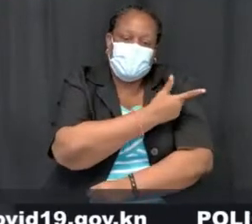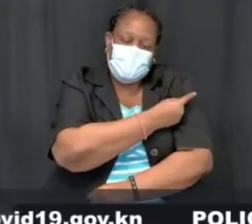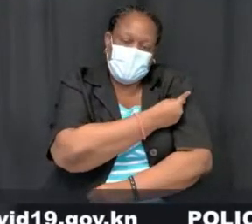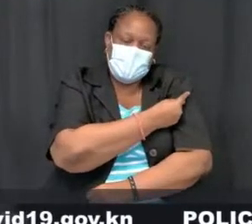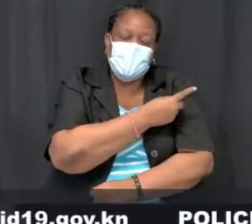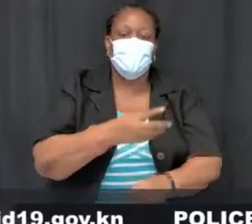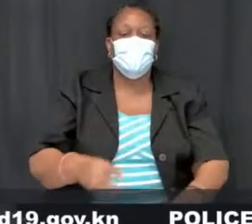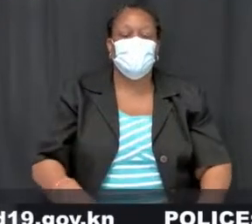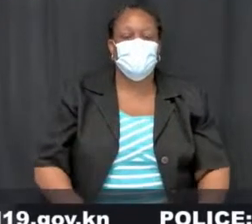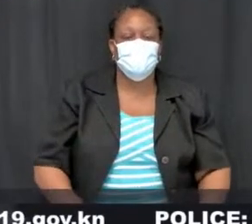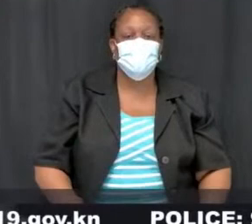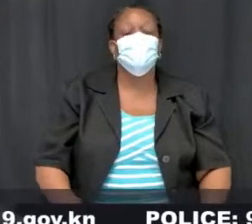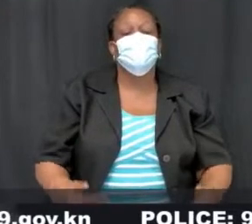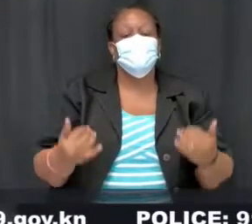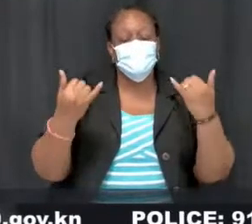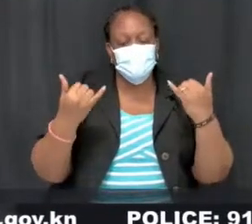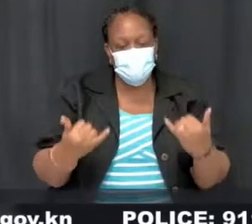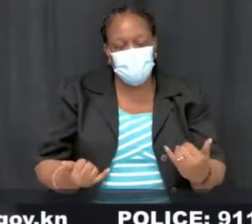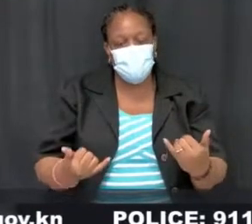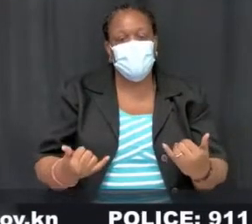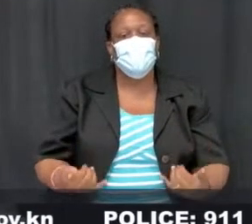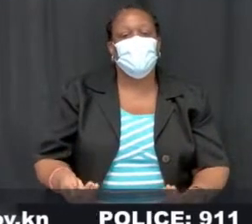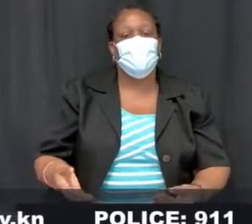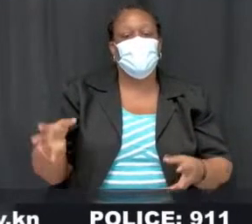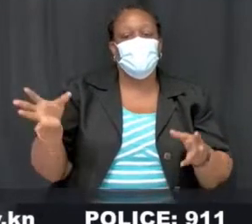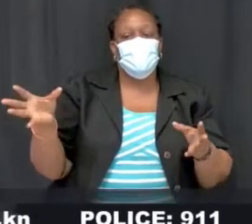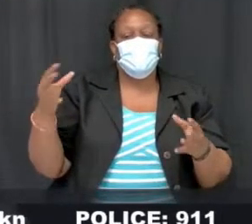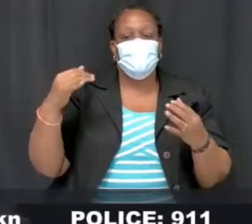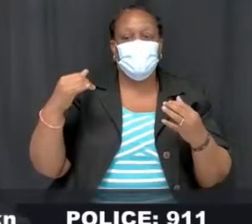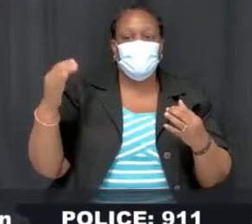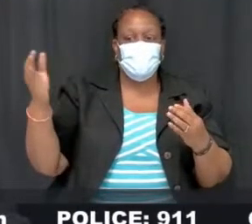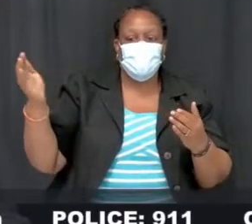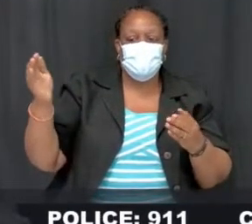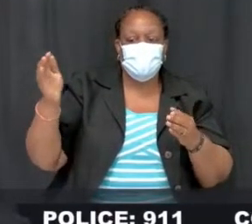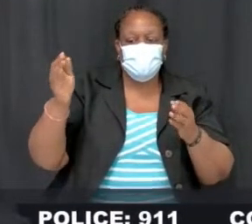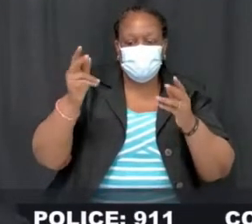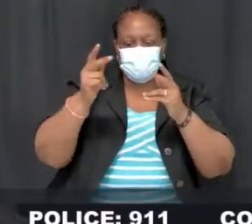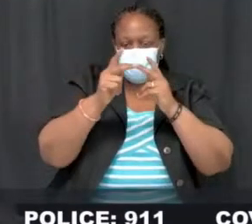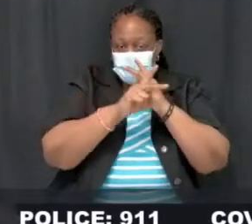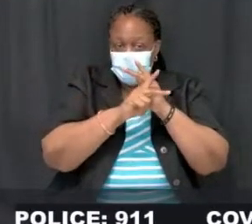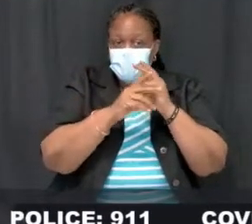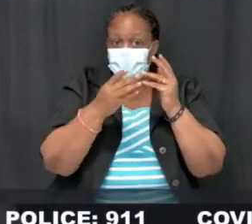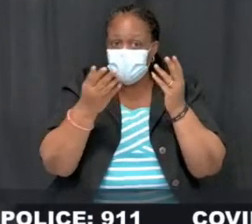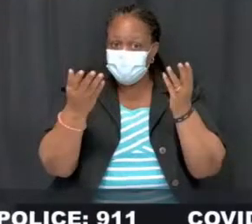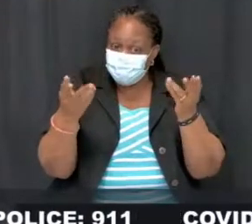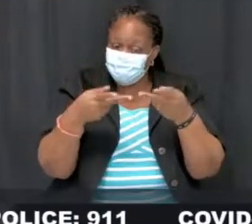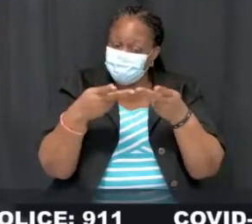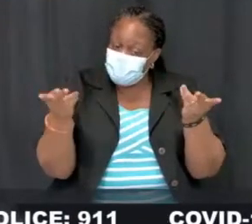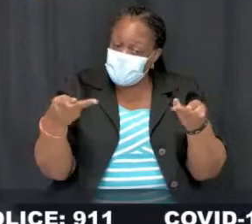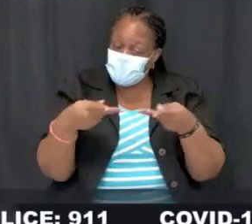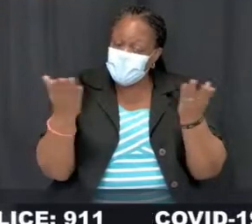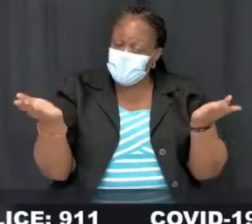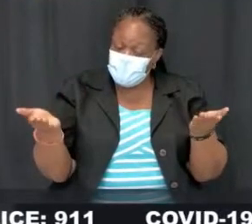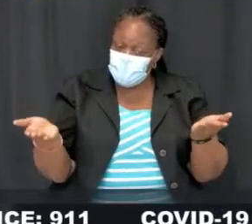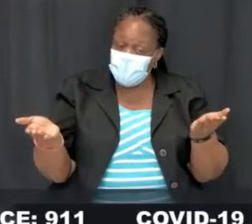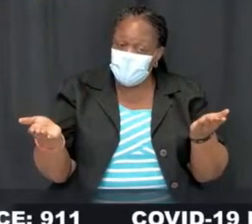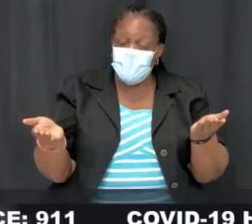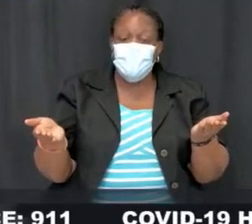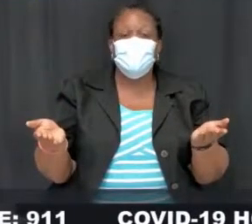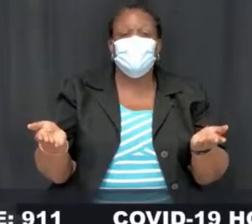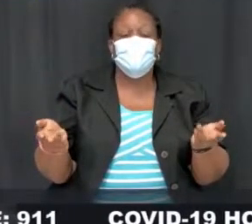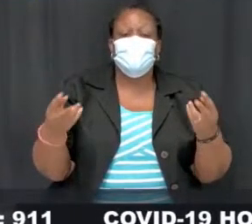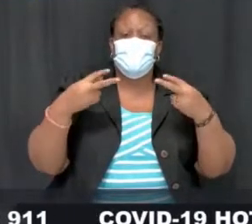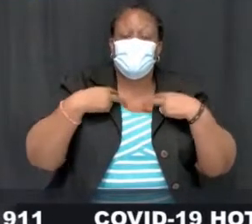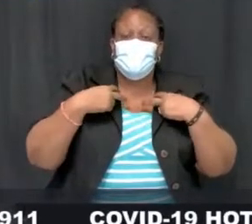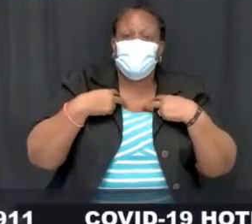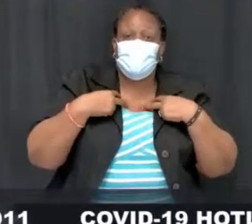we lower the bar so that we can absorb some more risk knowing that we are protected. And so the Delta variant is in the United States. We have